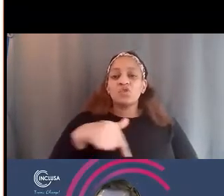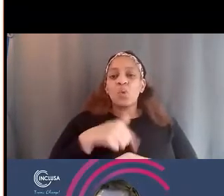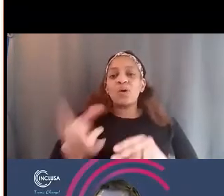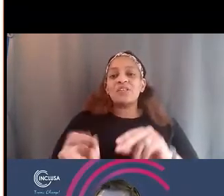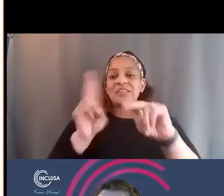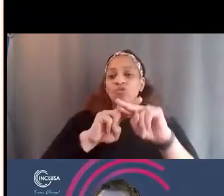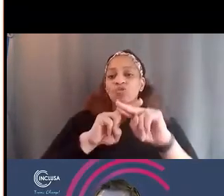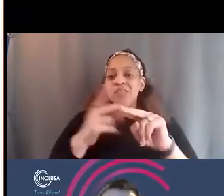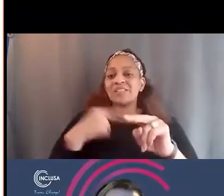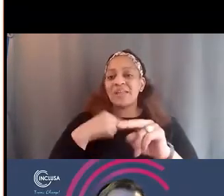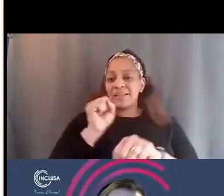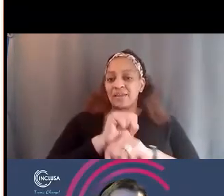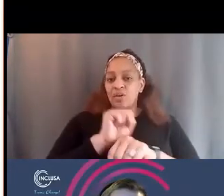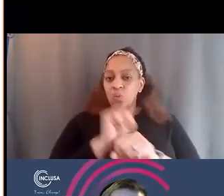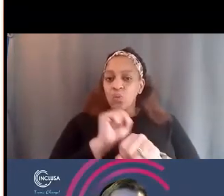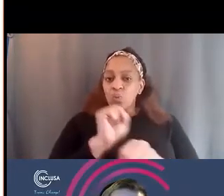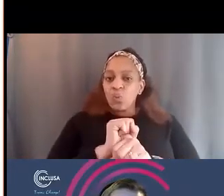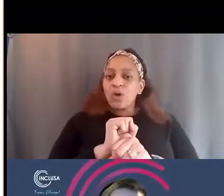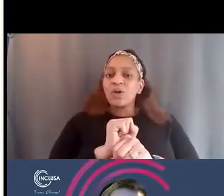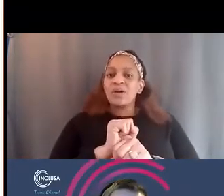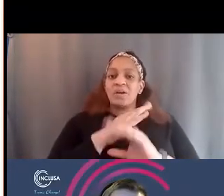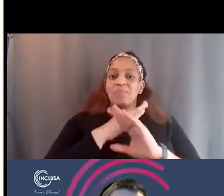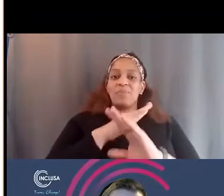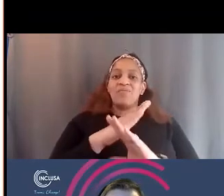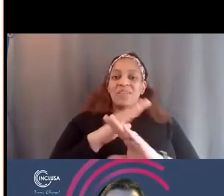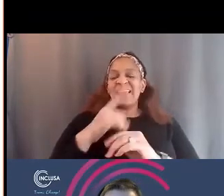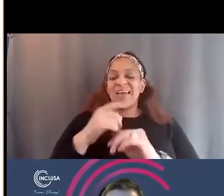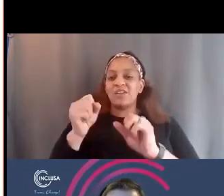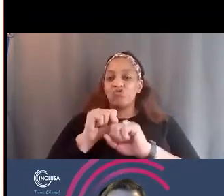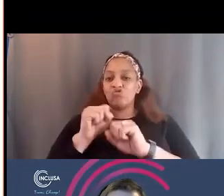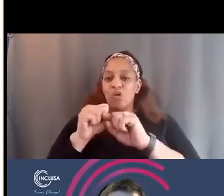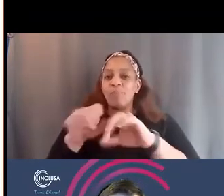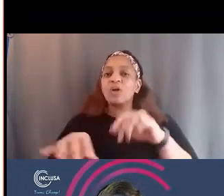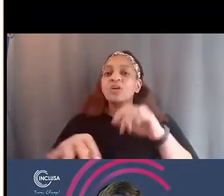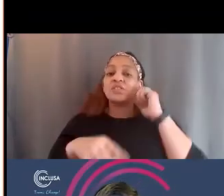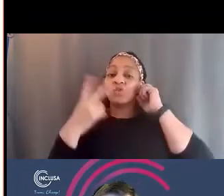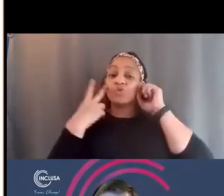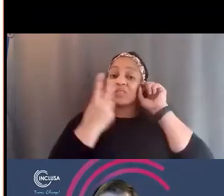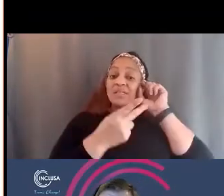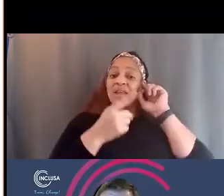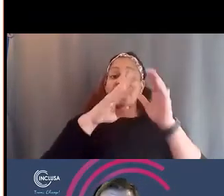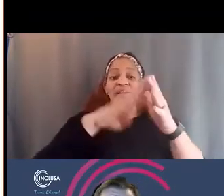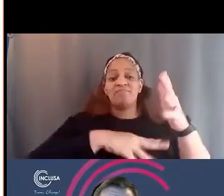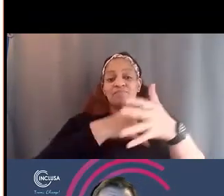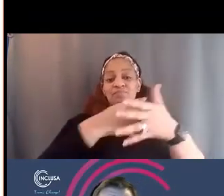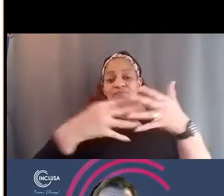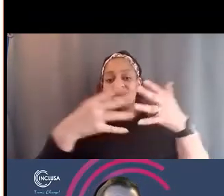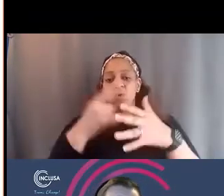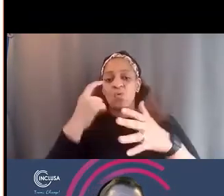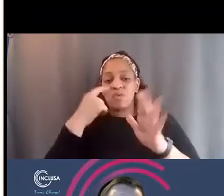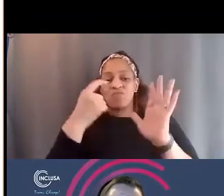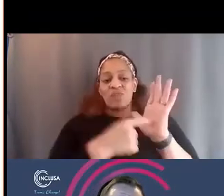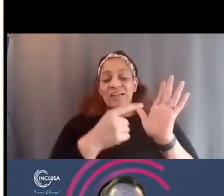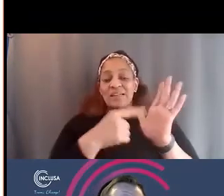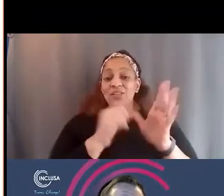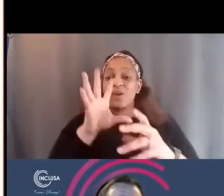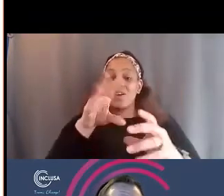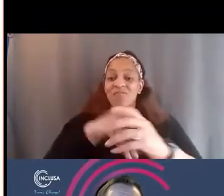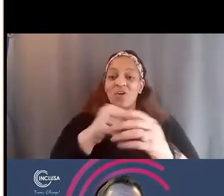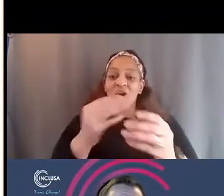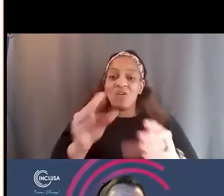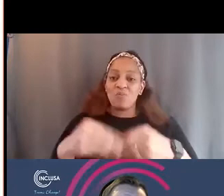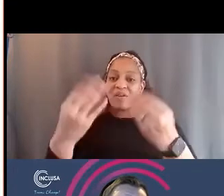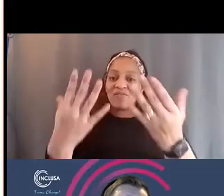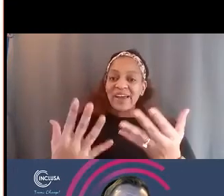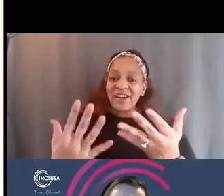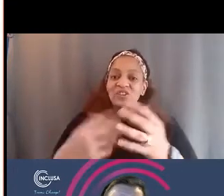of hours that individuals work were the goals we seek. So as you look at this table, we recognize as we engage providers that